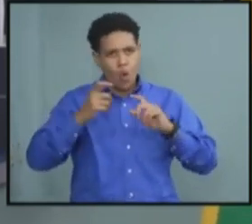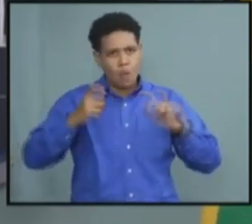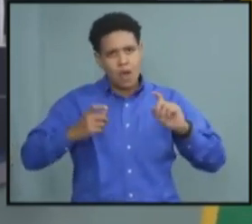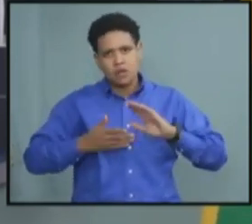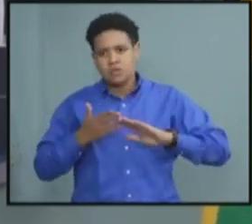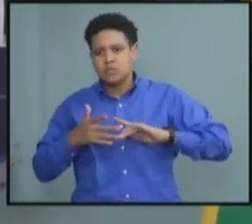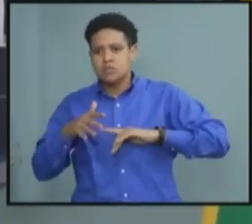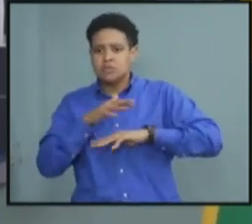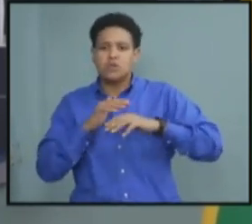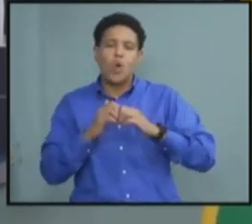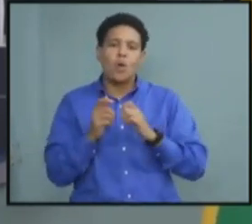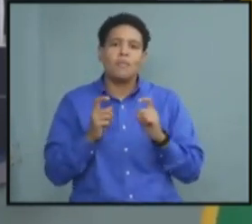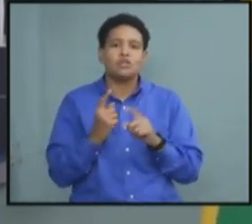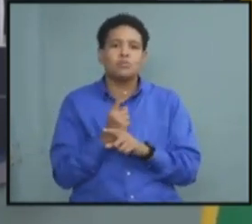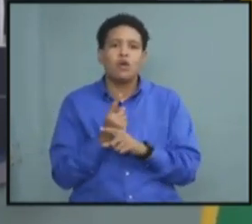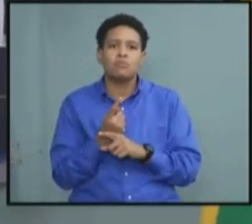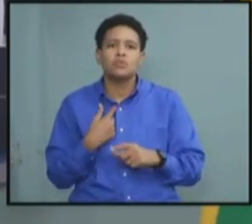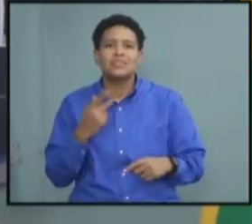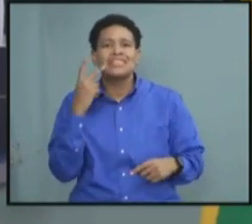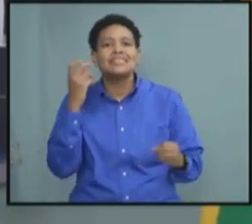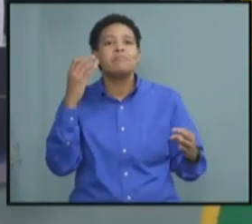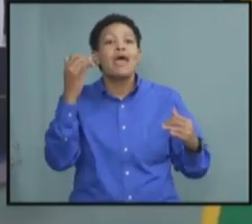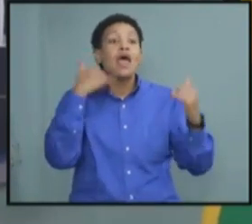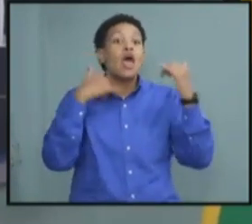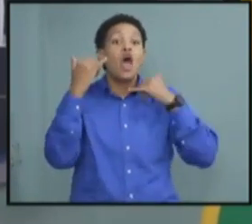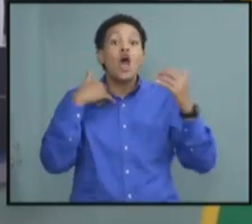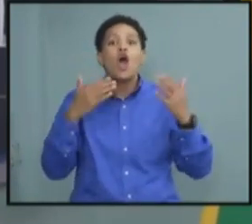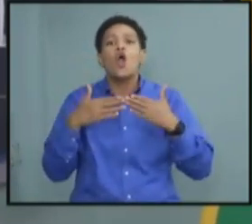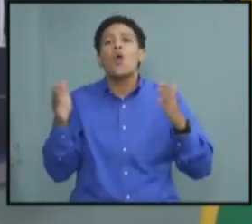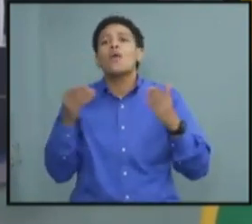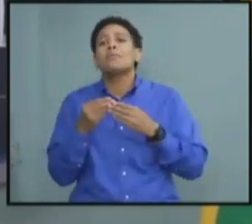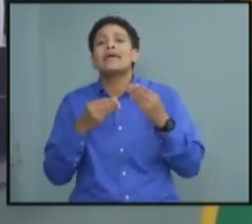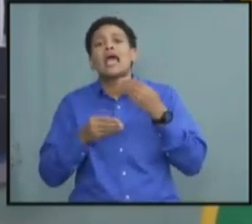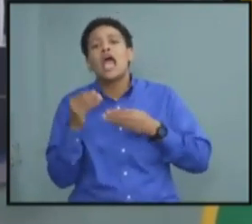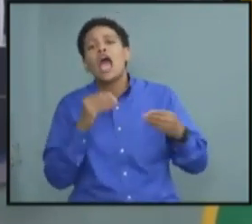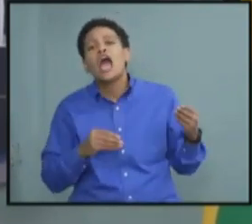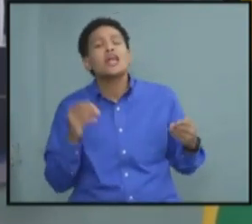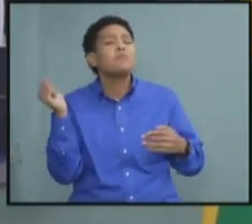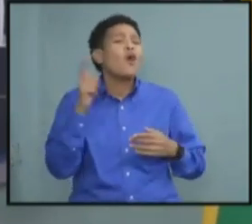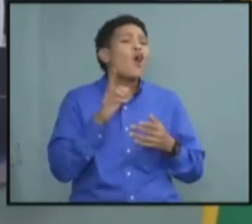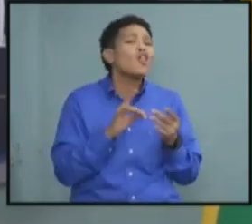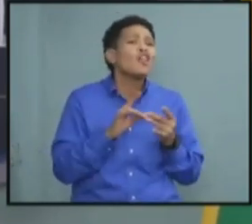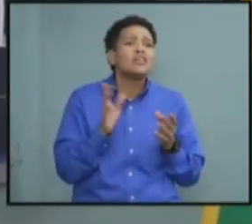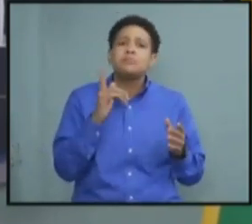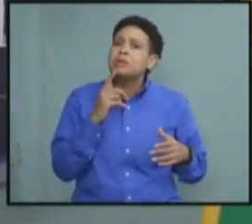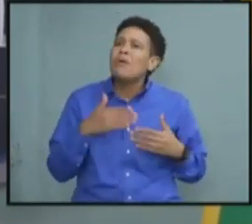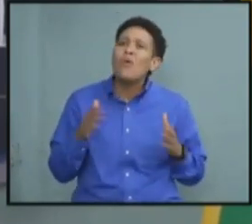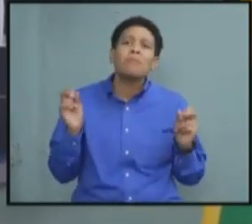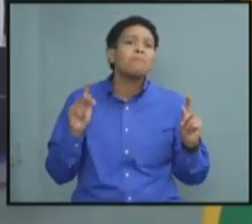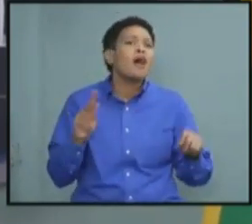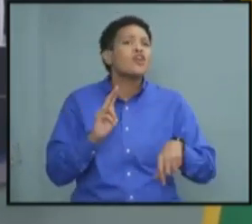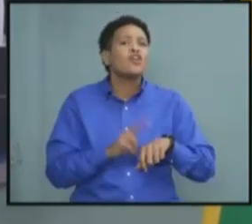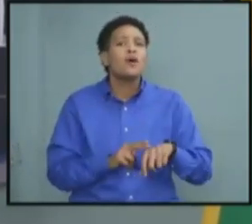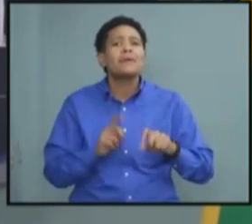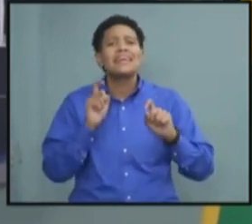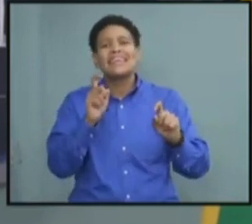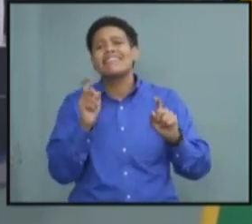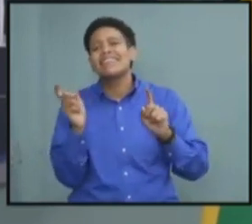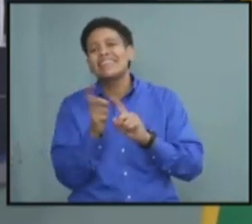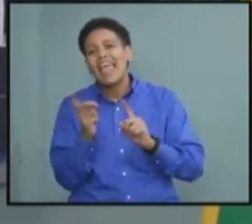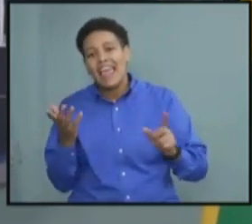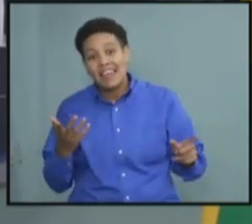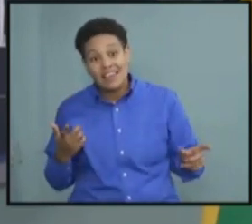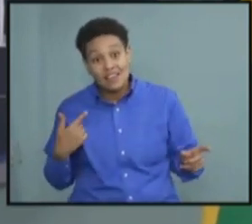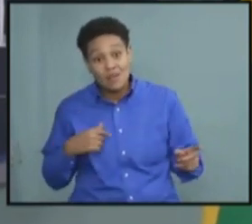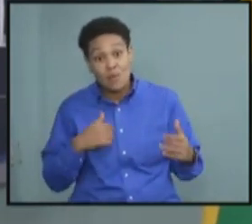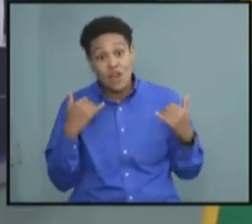So we see many calls, open the economy, all kinds of calls, give a date.